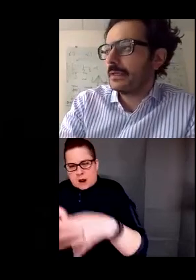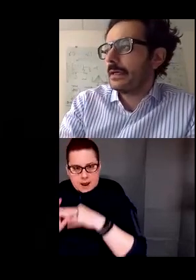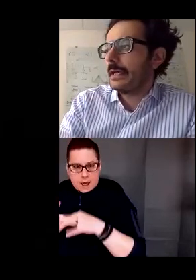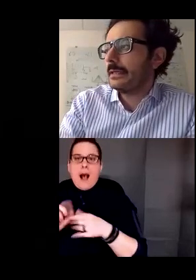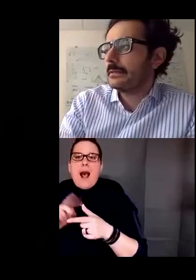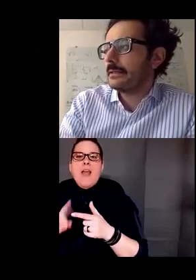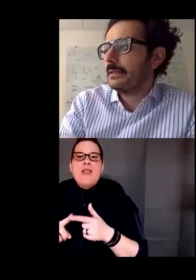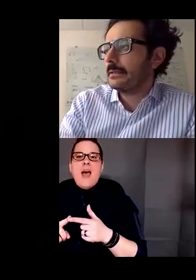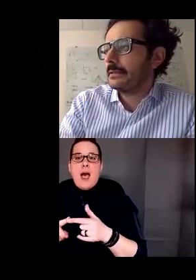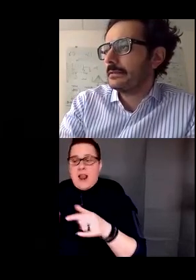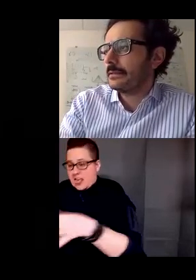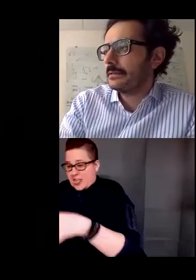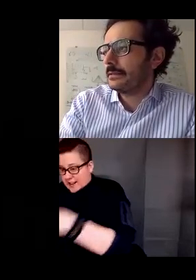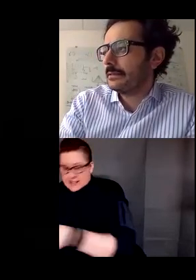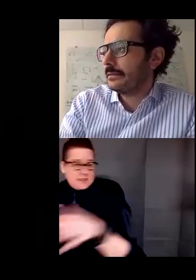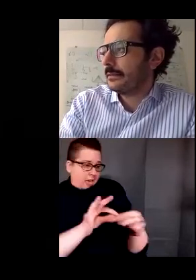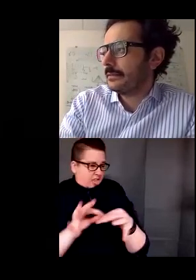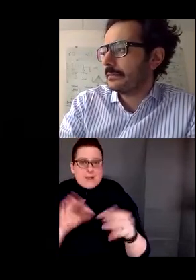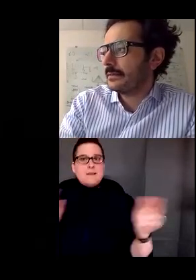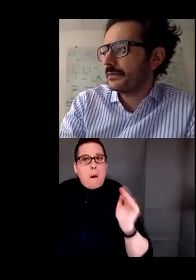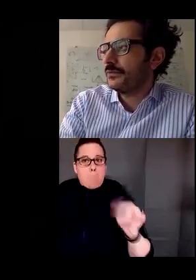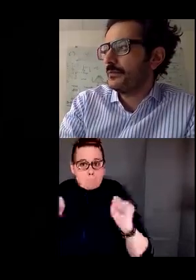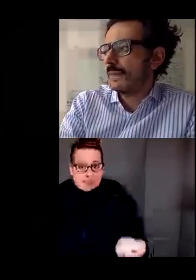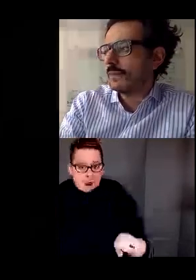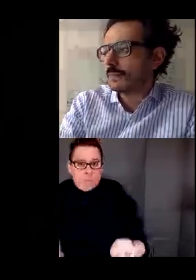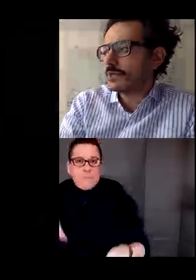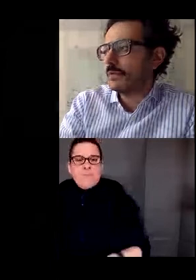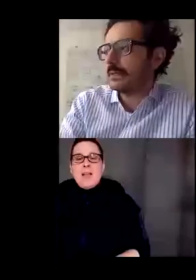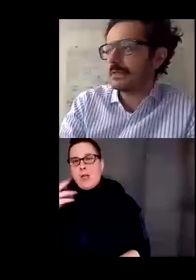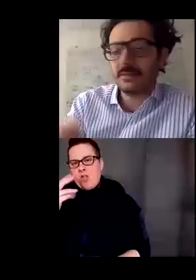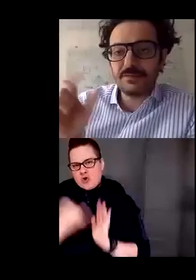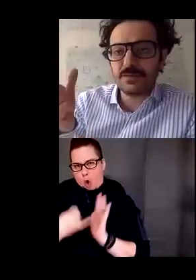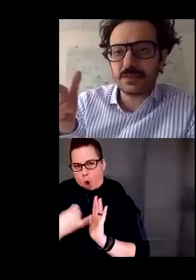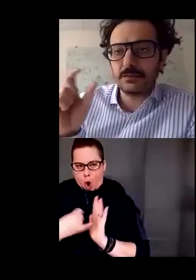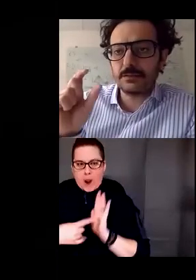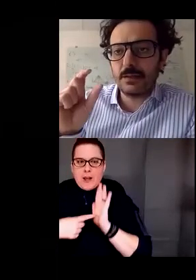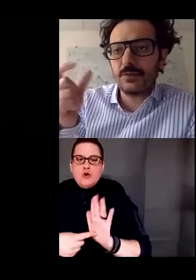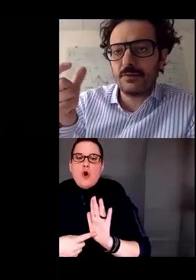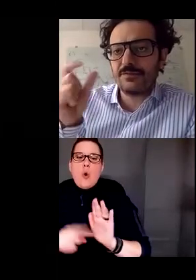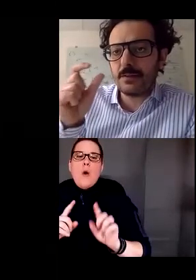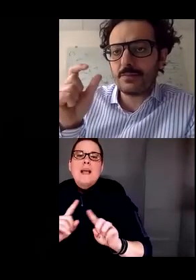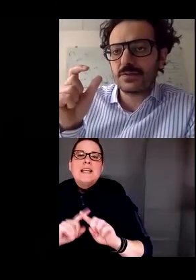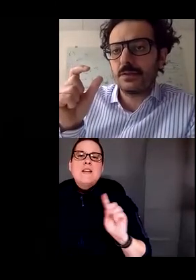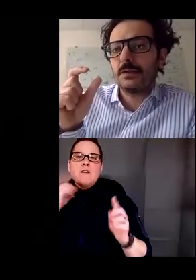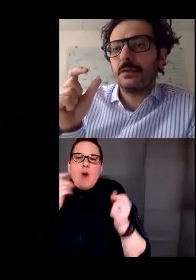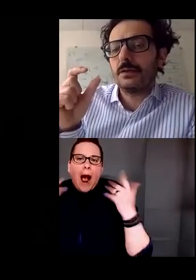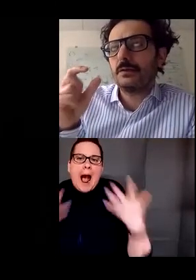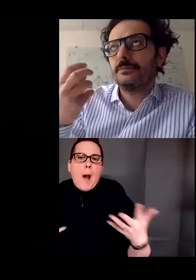groups. And here in the cartoon brain, what I'm showing is a difference in the number of